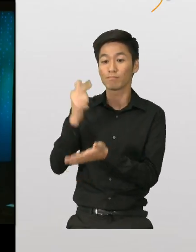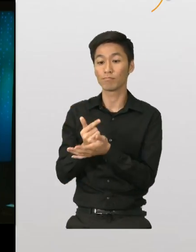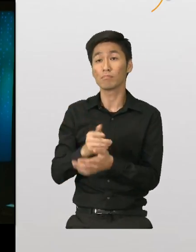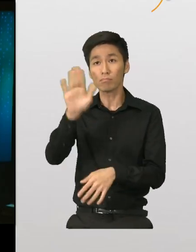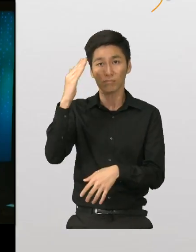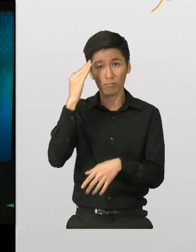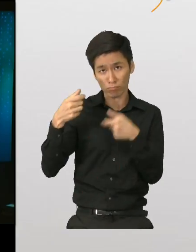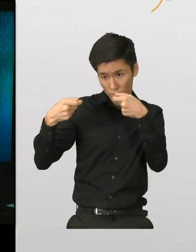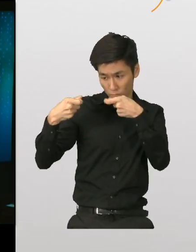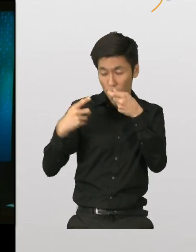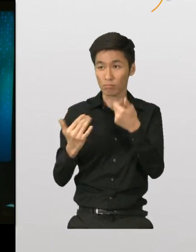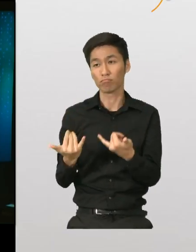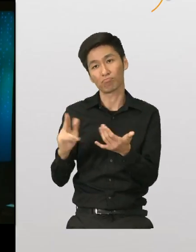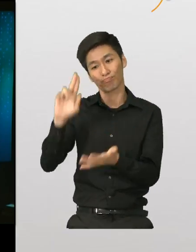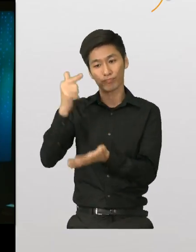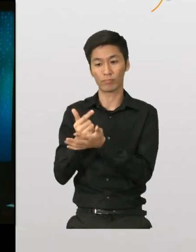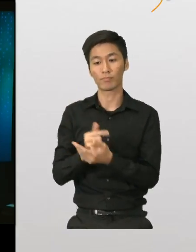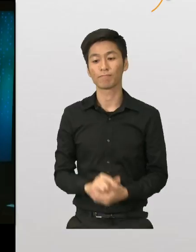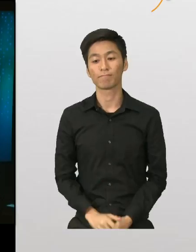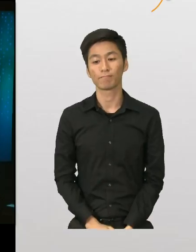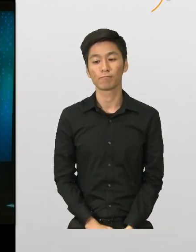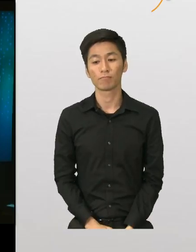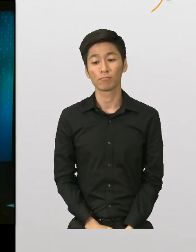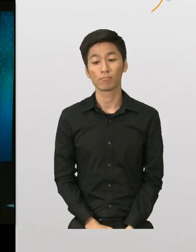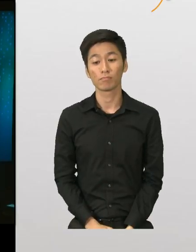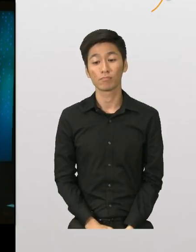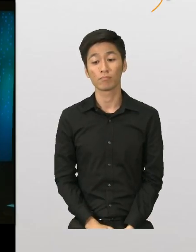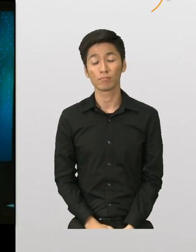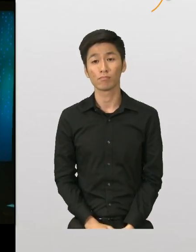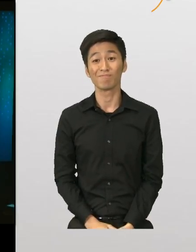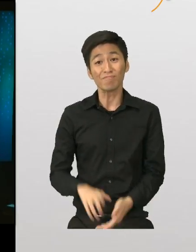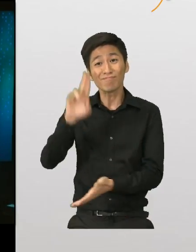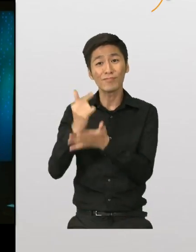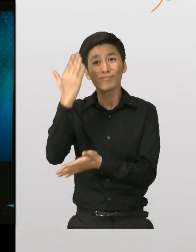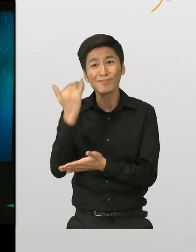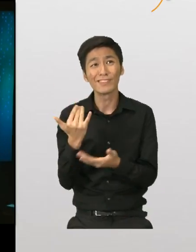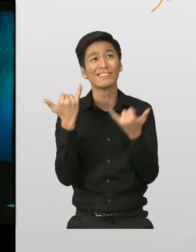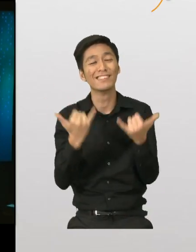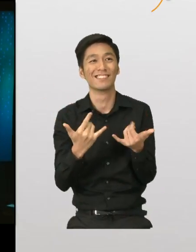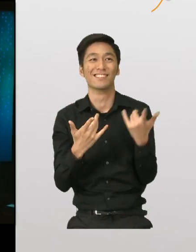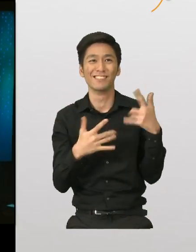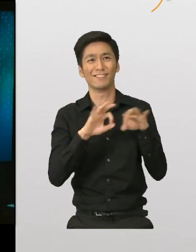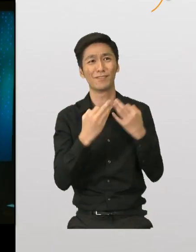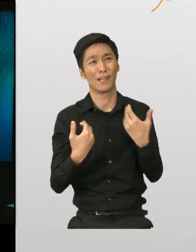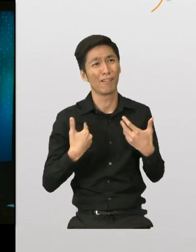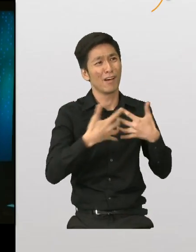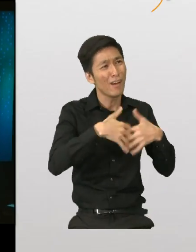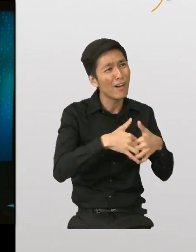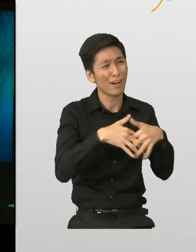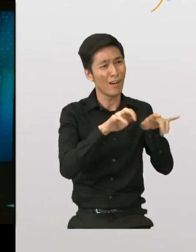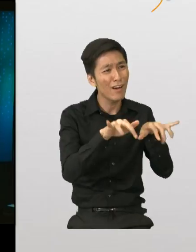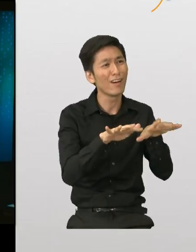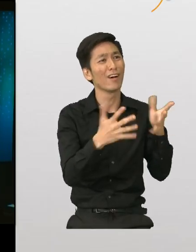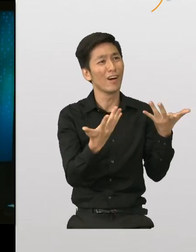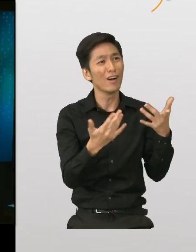too. This is a substation. Because more families have air cons, washing machines, computers, and now